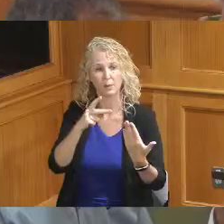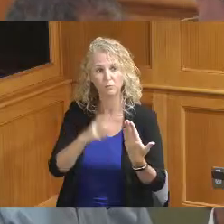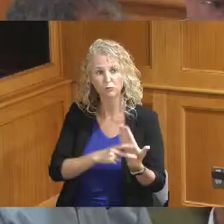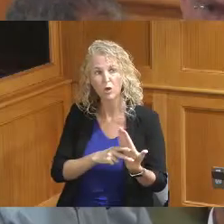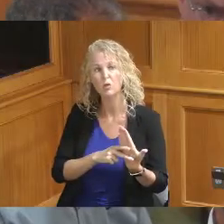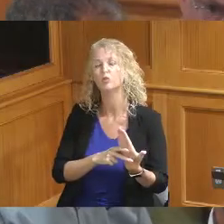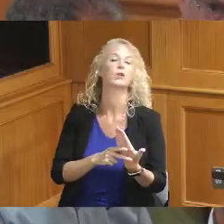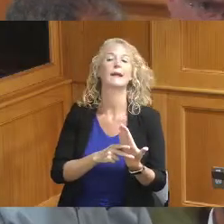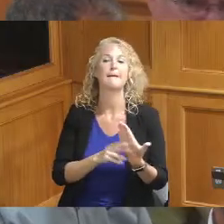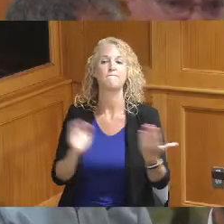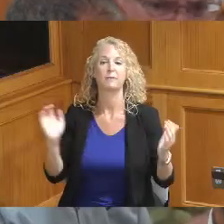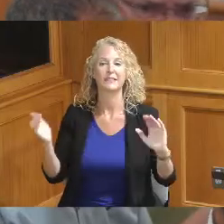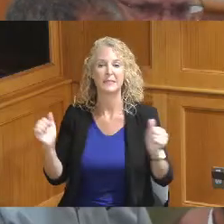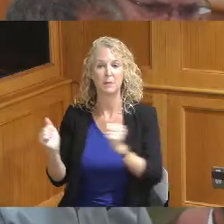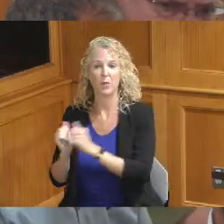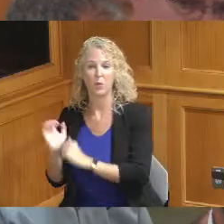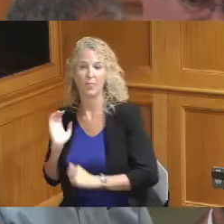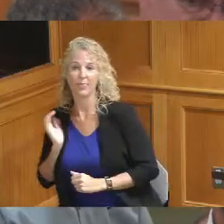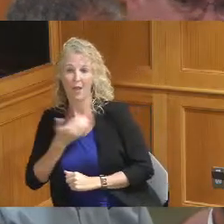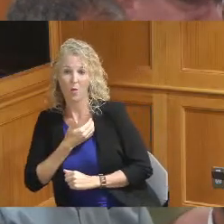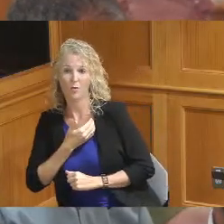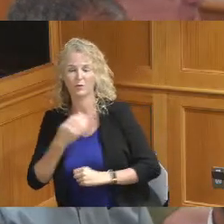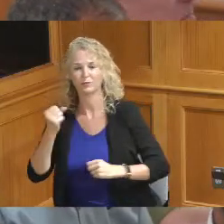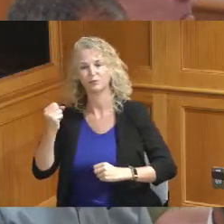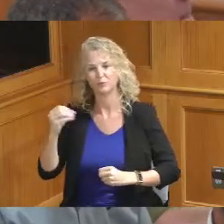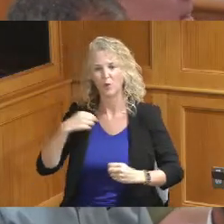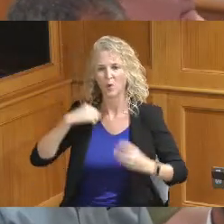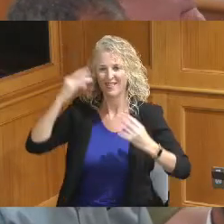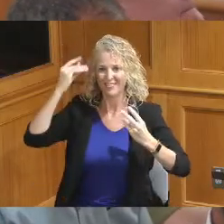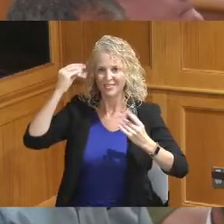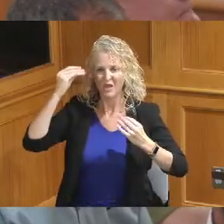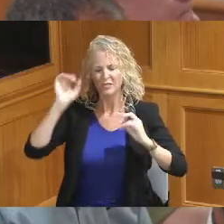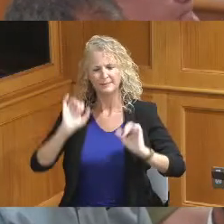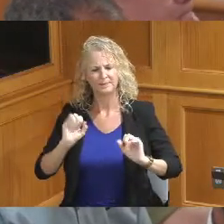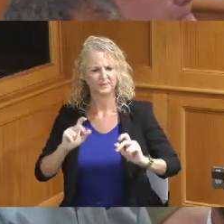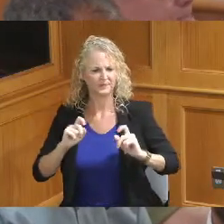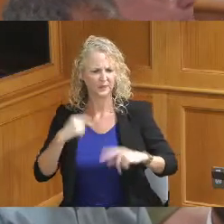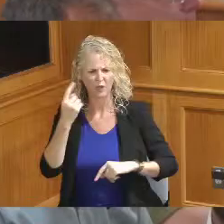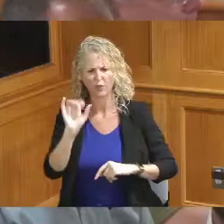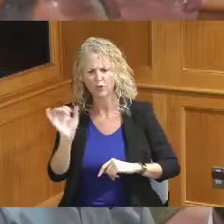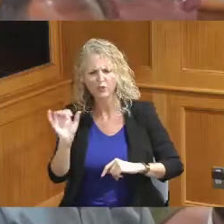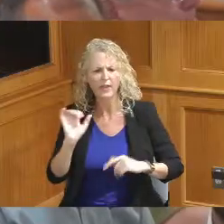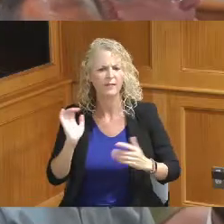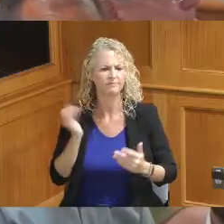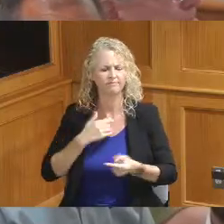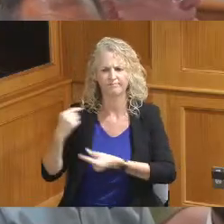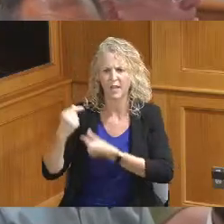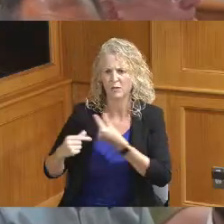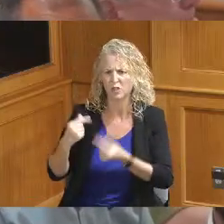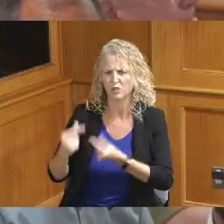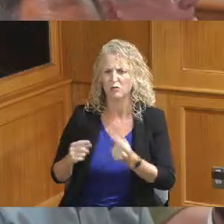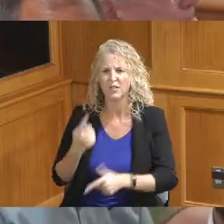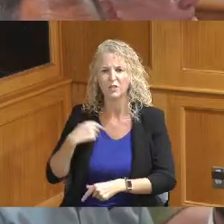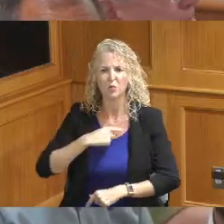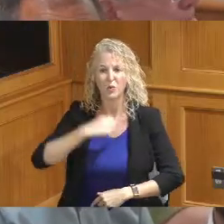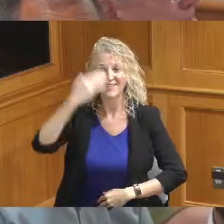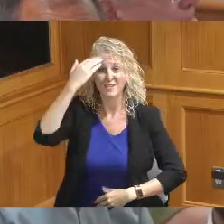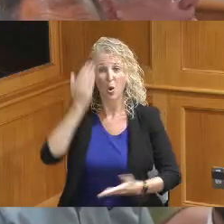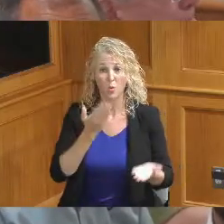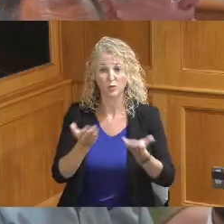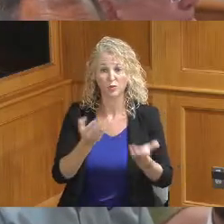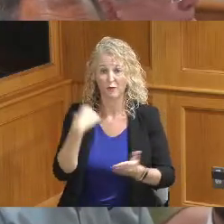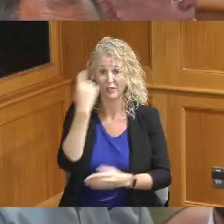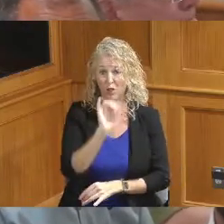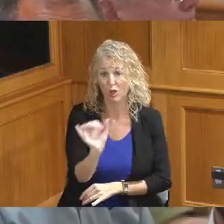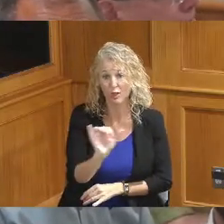police and fire. So I kind of went and thought about, what does service look like for our generation? Does our generation truly know what service looks like?